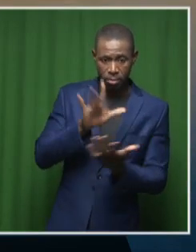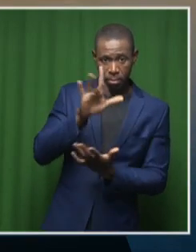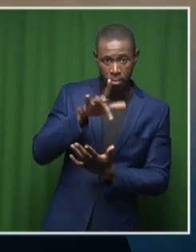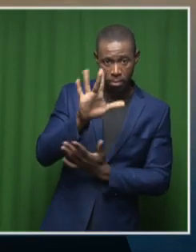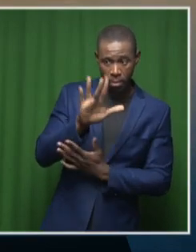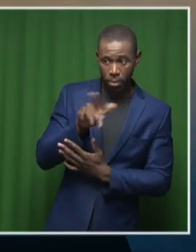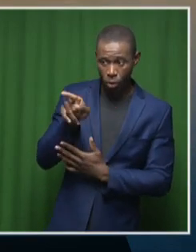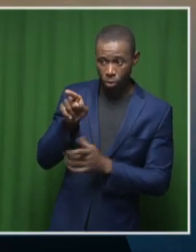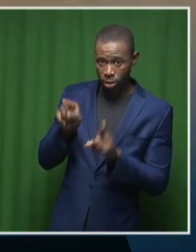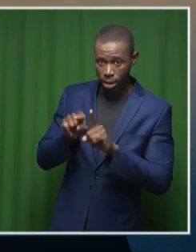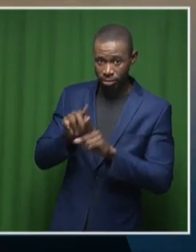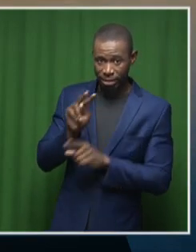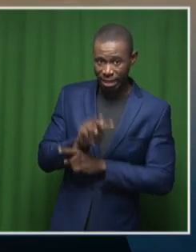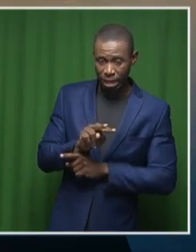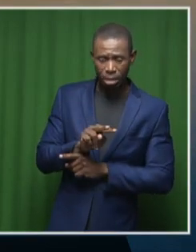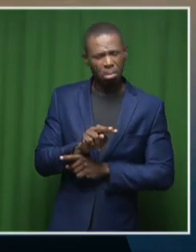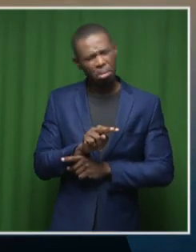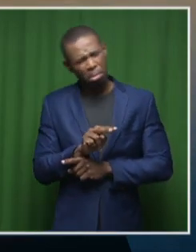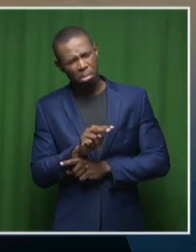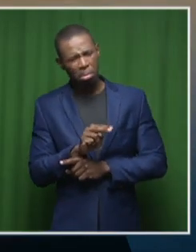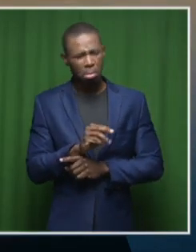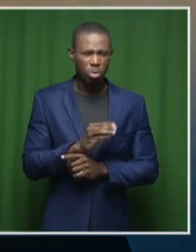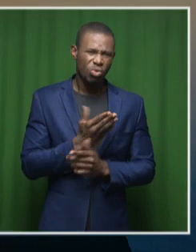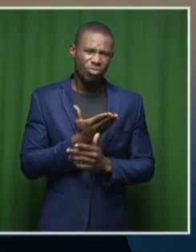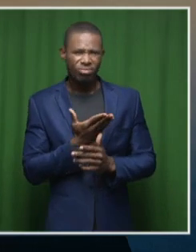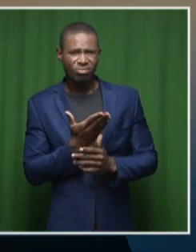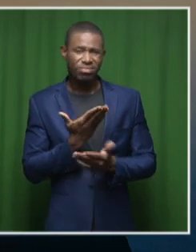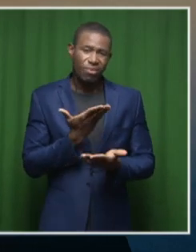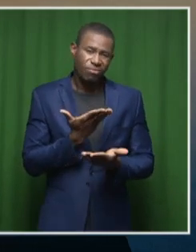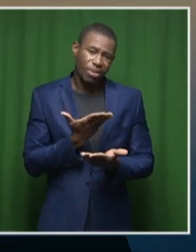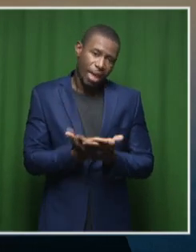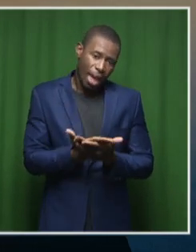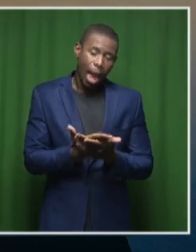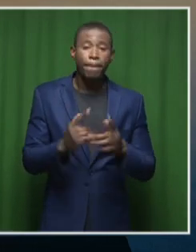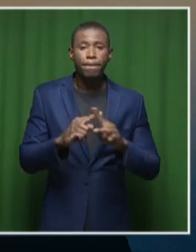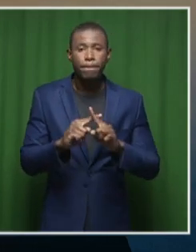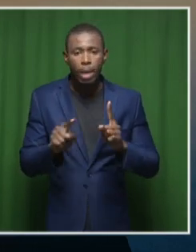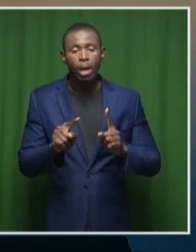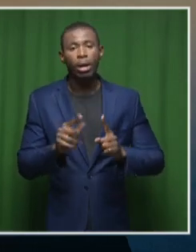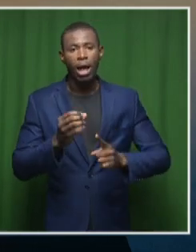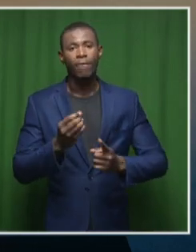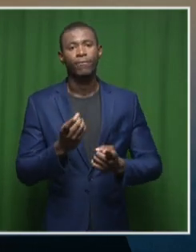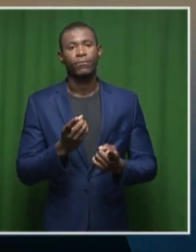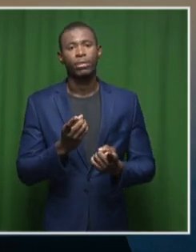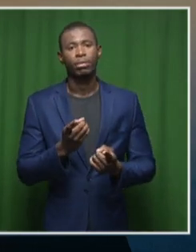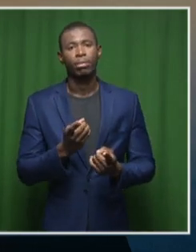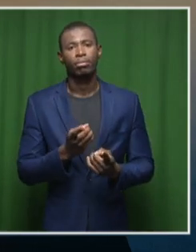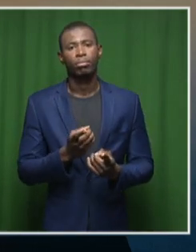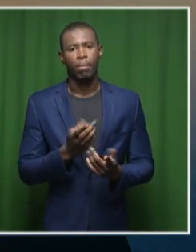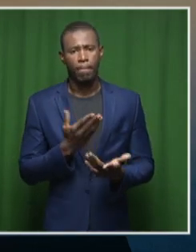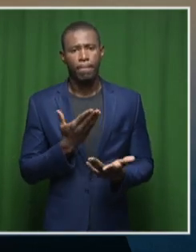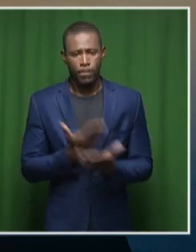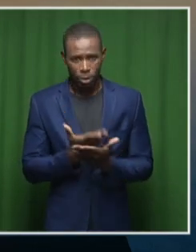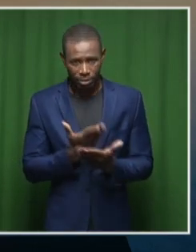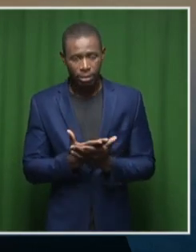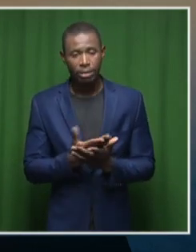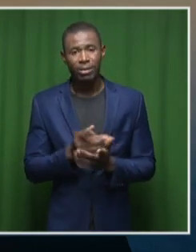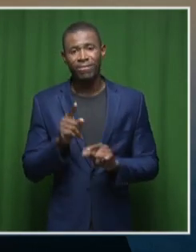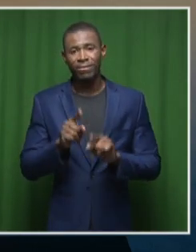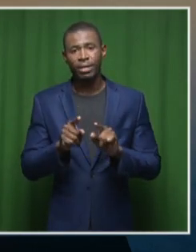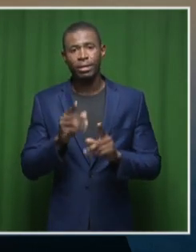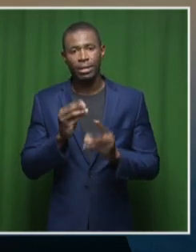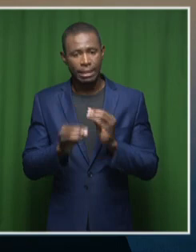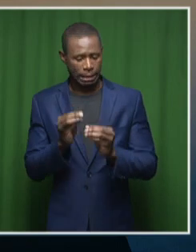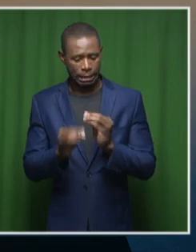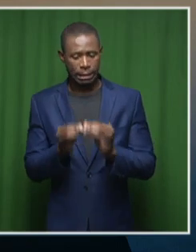you can't necessarily see what your child sees, but you have the ability to set specific settings that allow